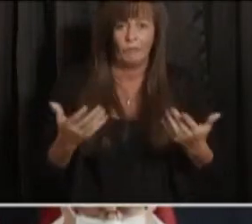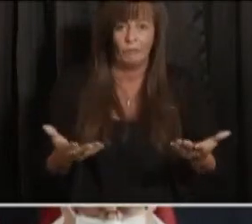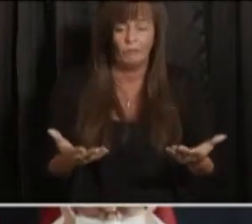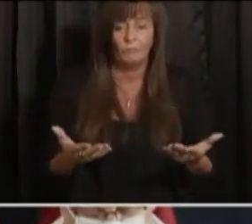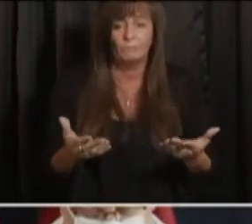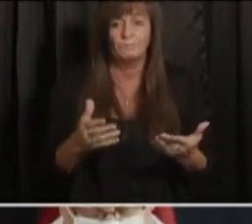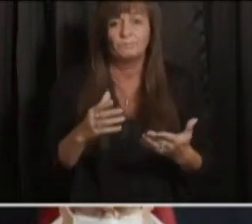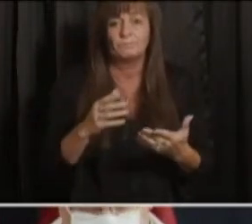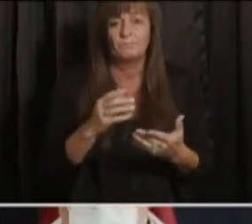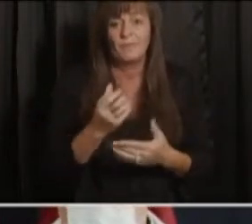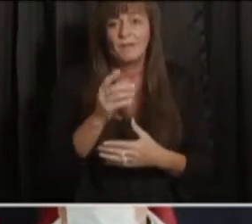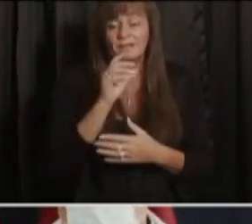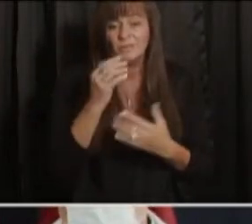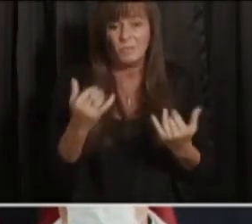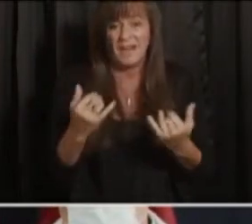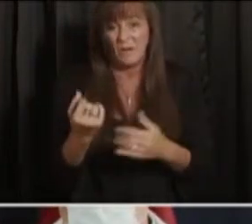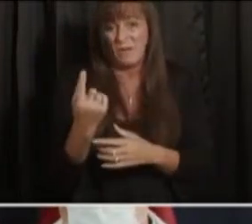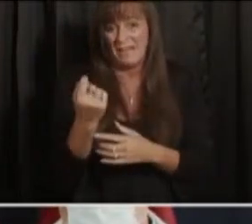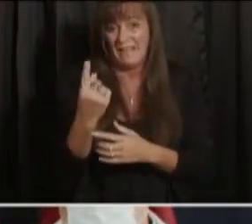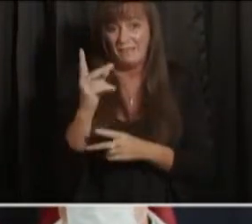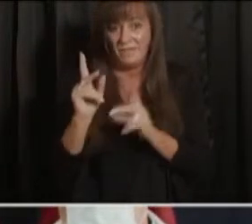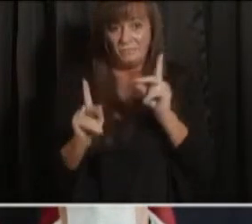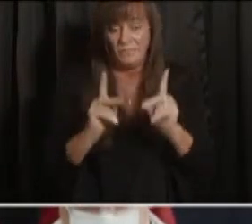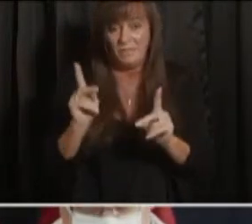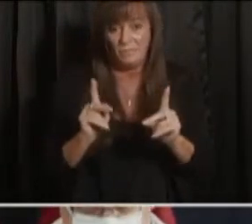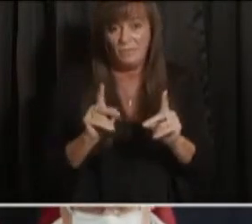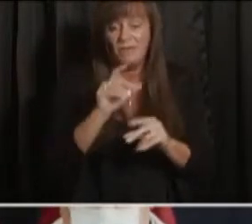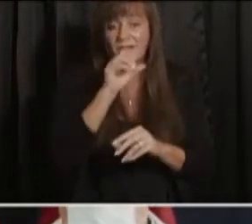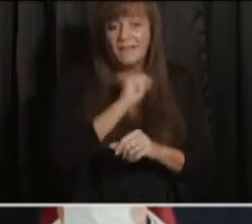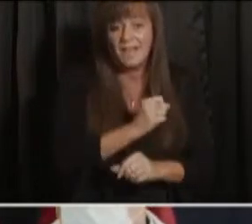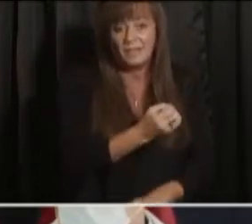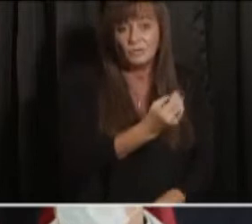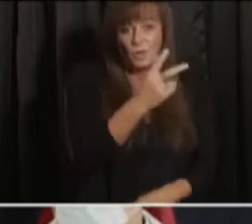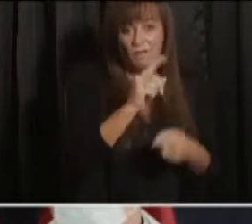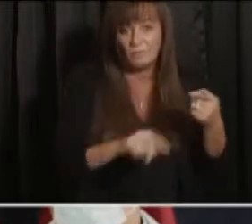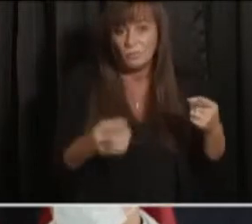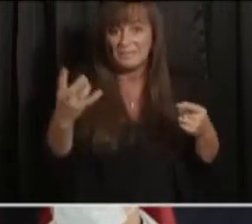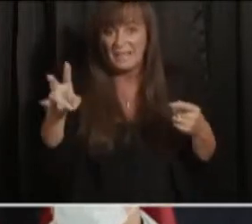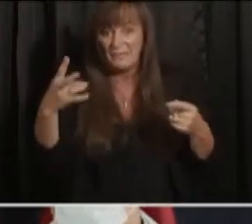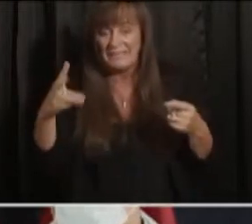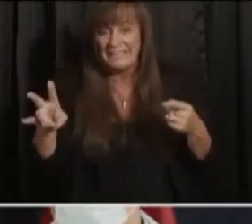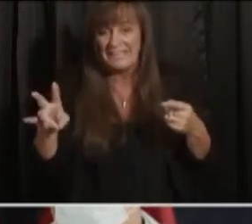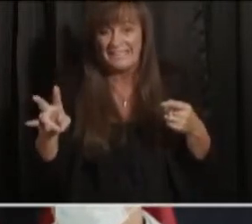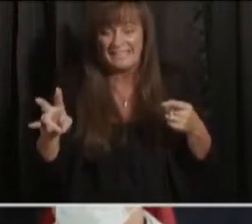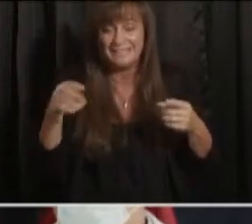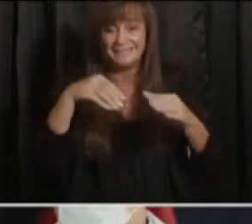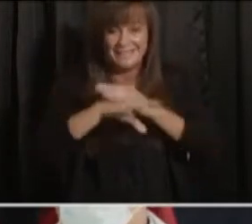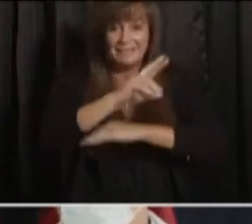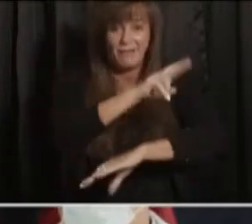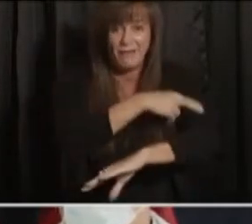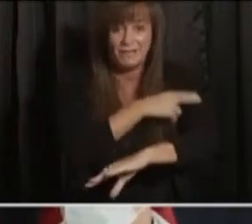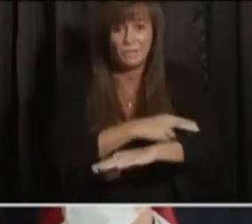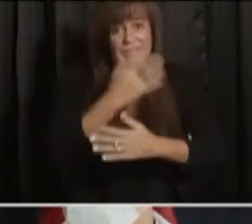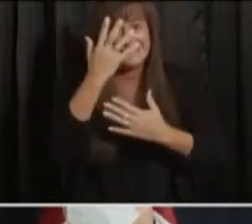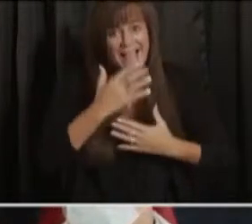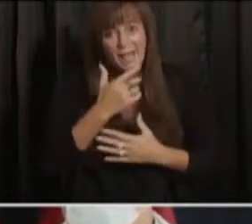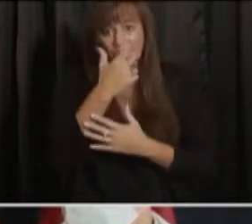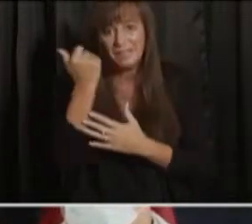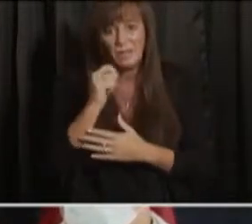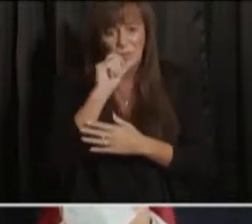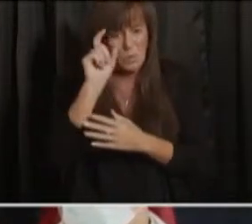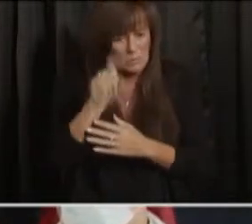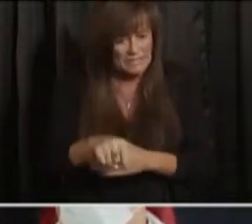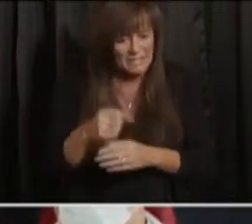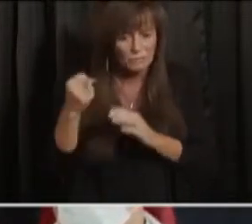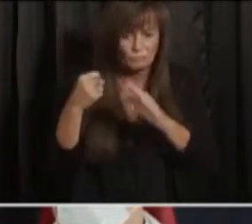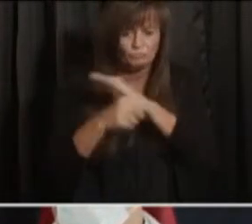So 11 people in our state, age 12 to 17, are hospitalized. It's very sad because none of them need to be hospitalized, right? If only they had